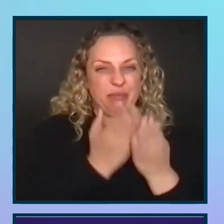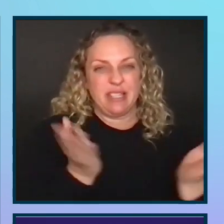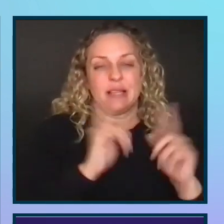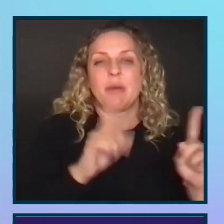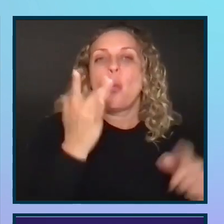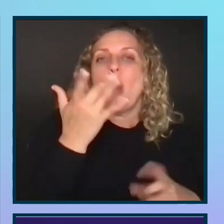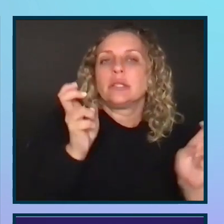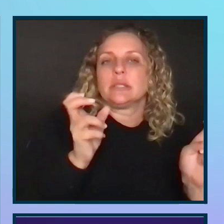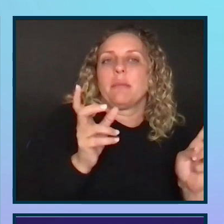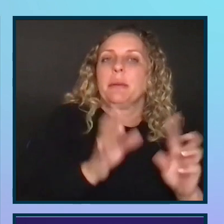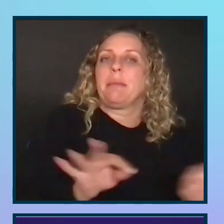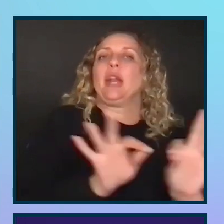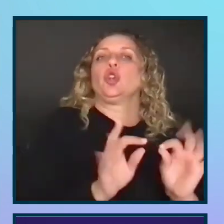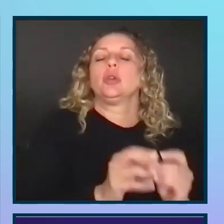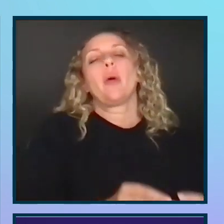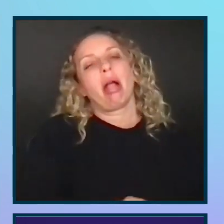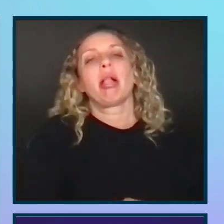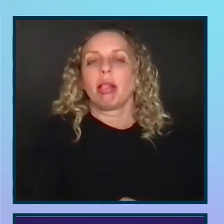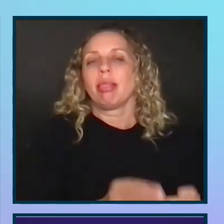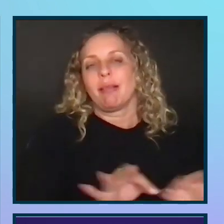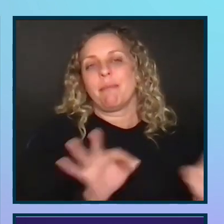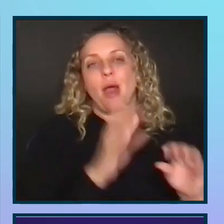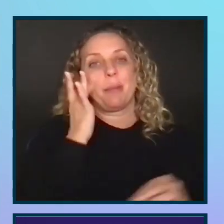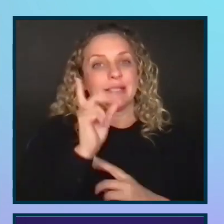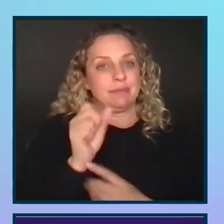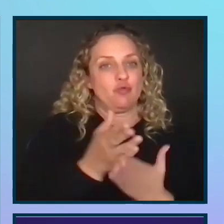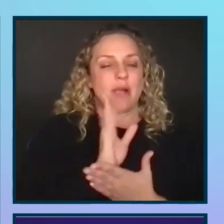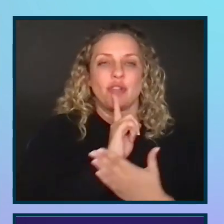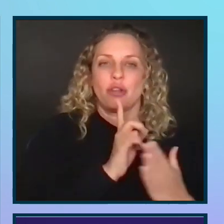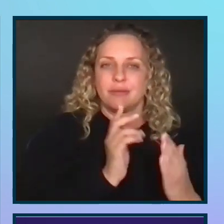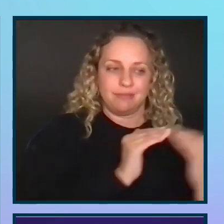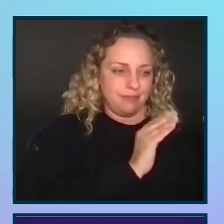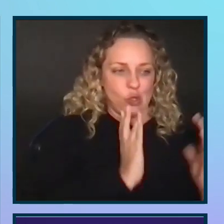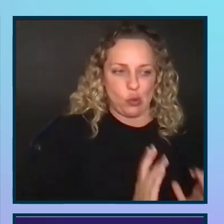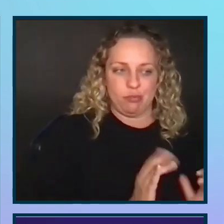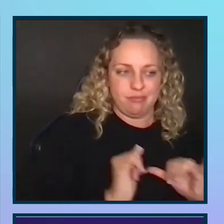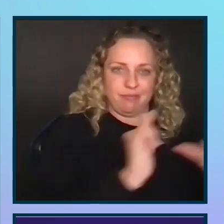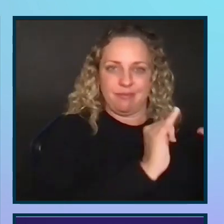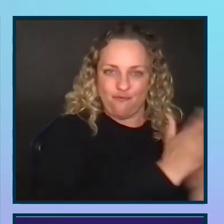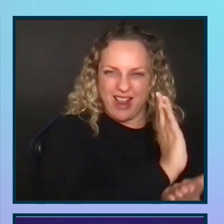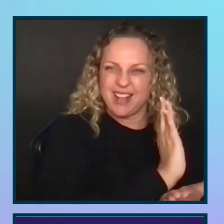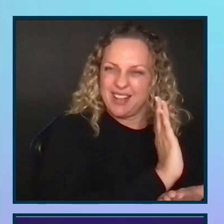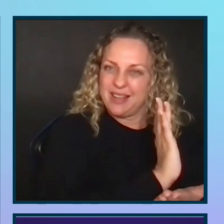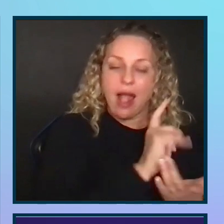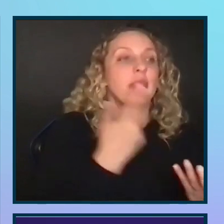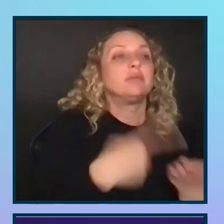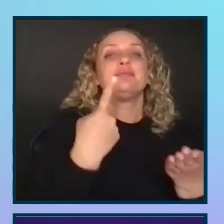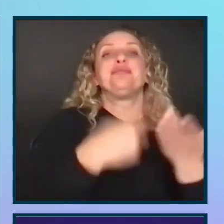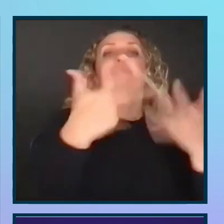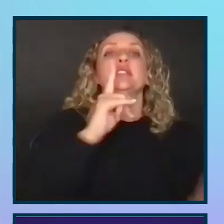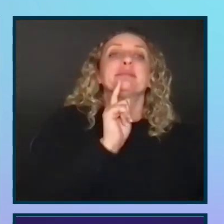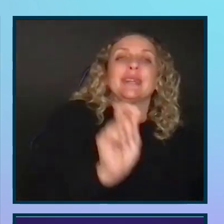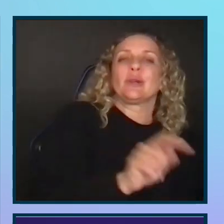why does this topic matter? Well, this topic matters because disability rights are human rights. And that should really be the end of this conversation.